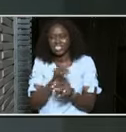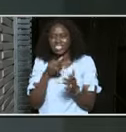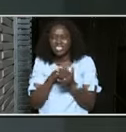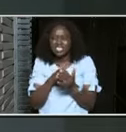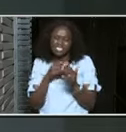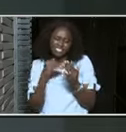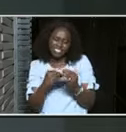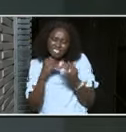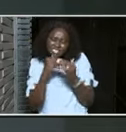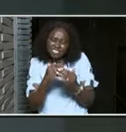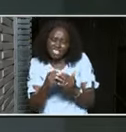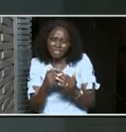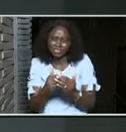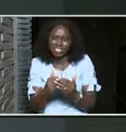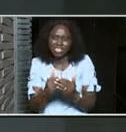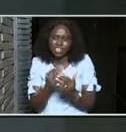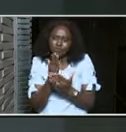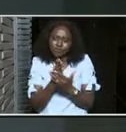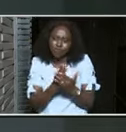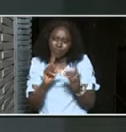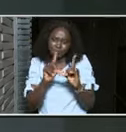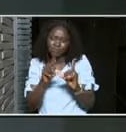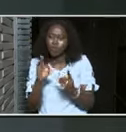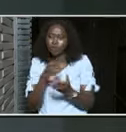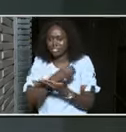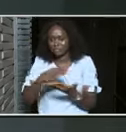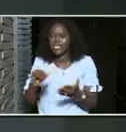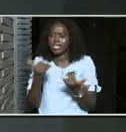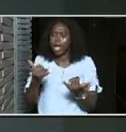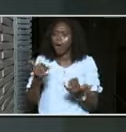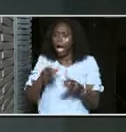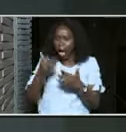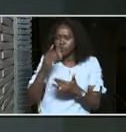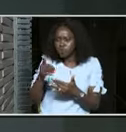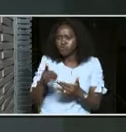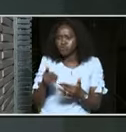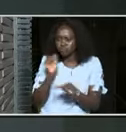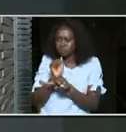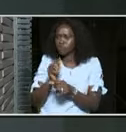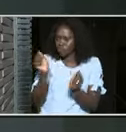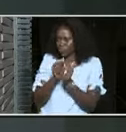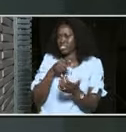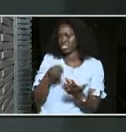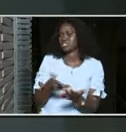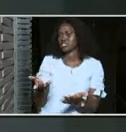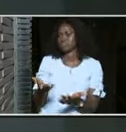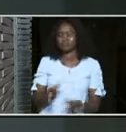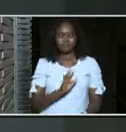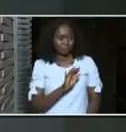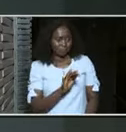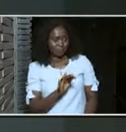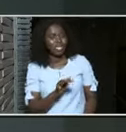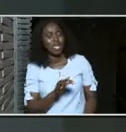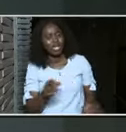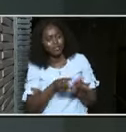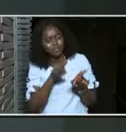spending. How are you going to deal with that conundrum? Now, you see, While you are doing that arithmetic, yes, I want you